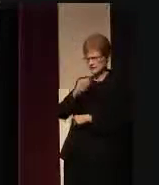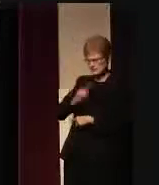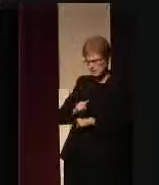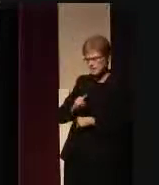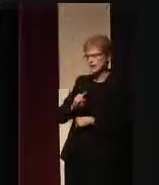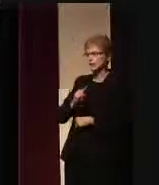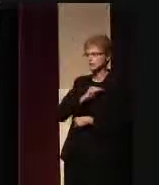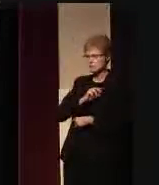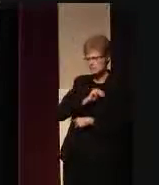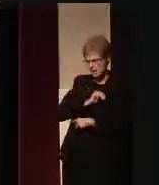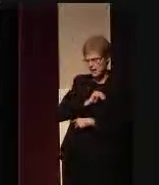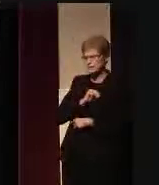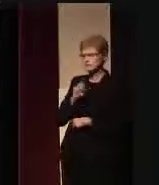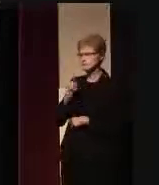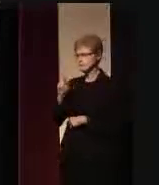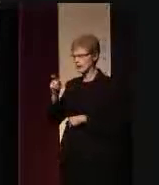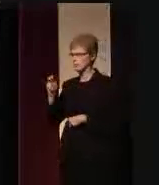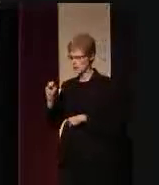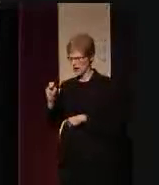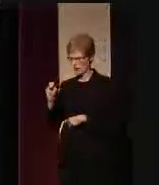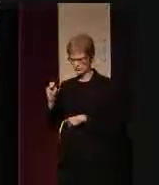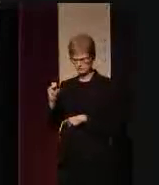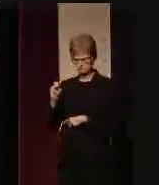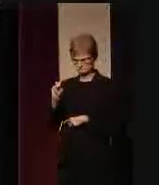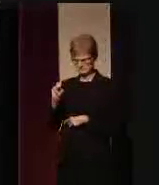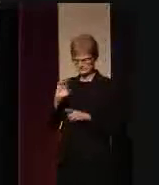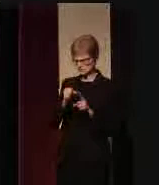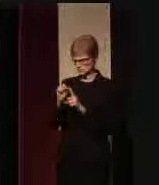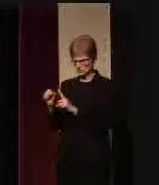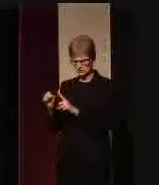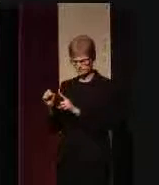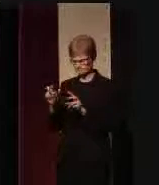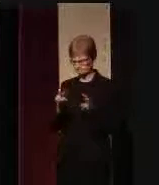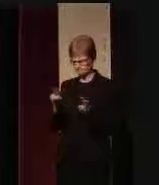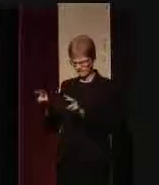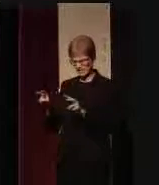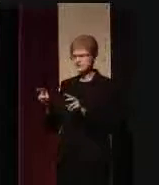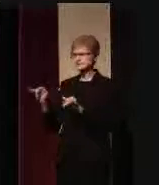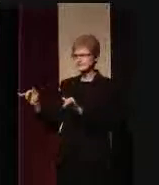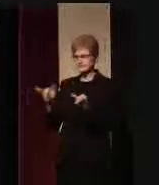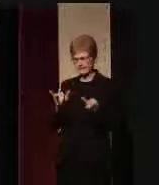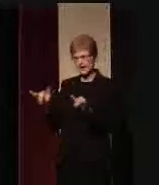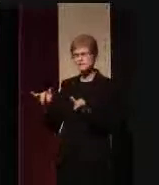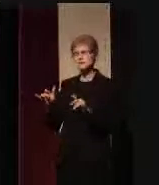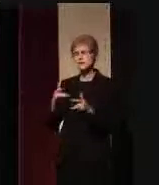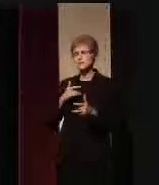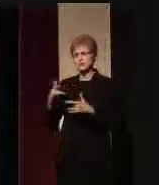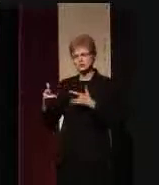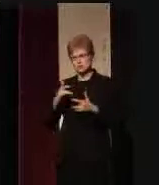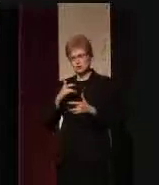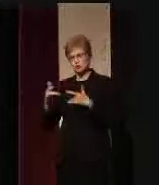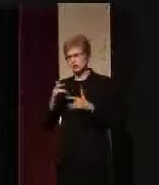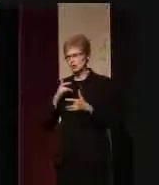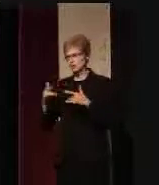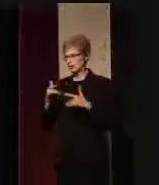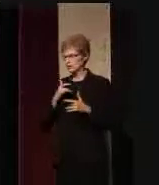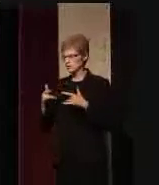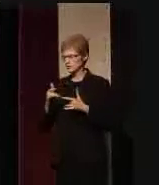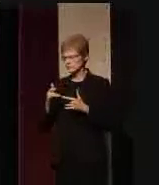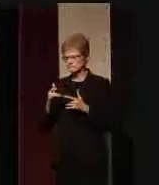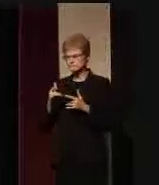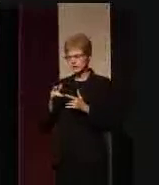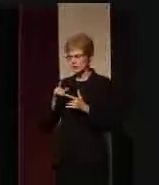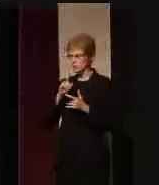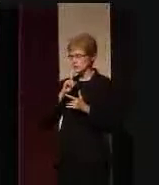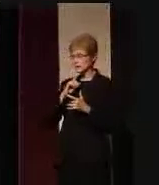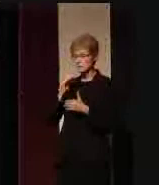case, and that I am seeing here tonight. And I'm very concerned. I'm concerned about the lack of process, the lack